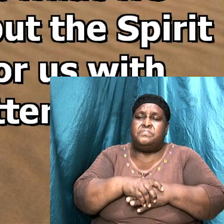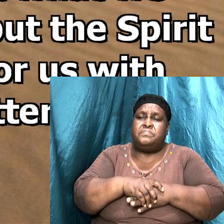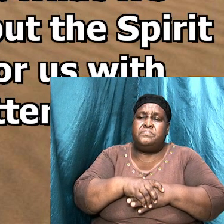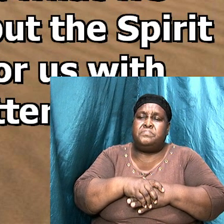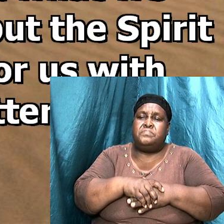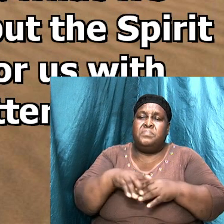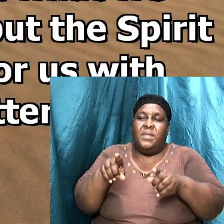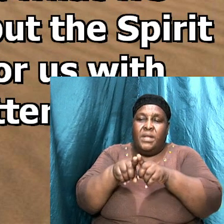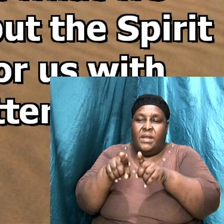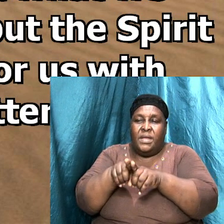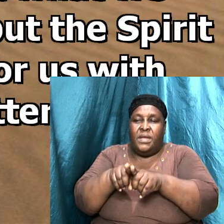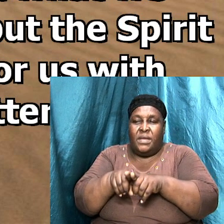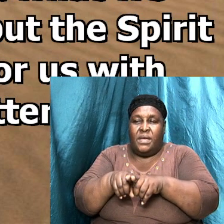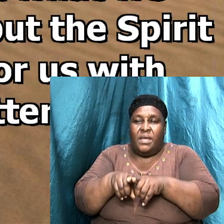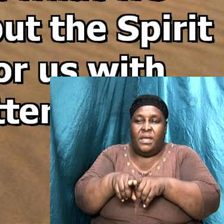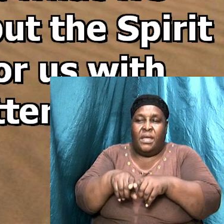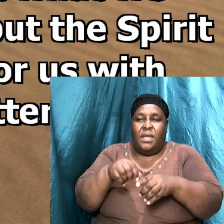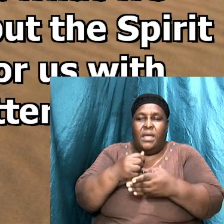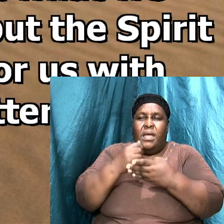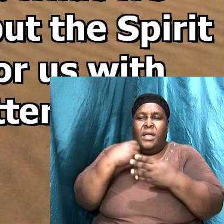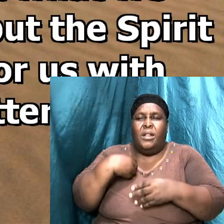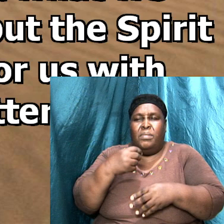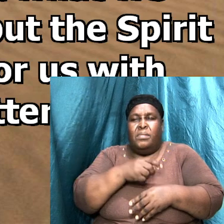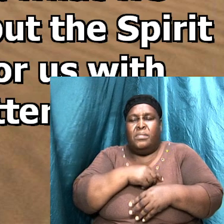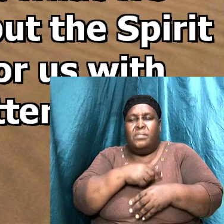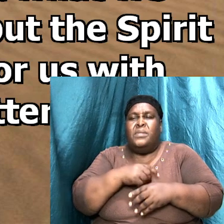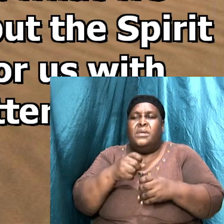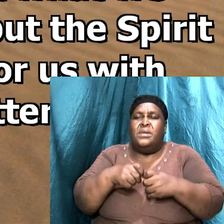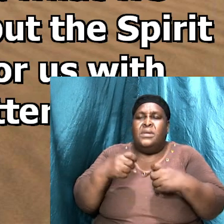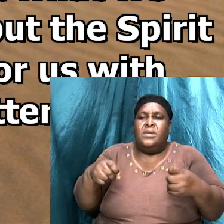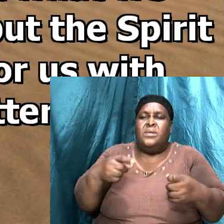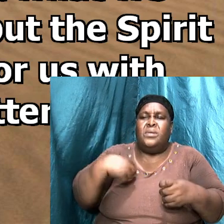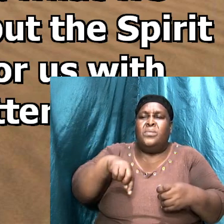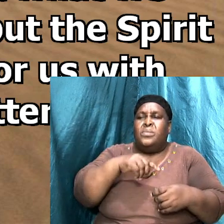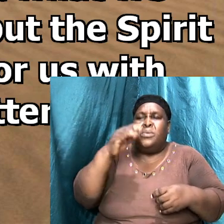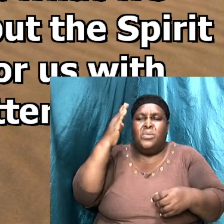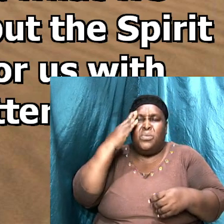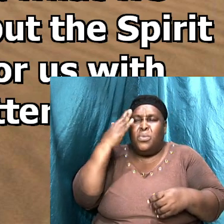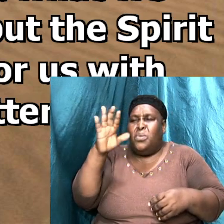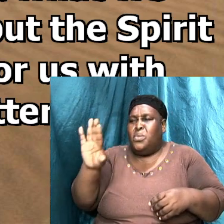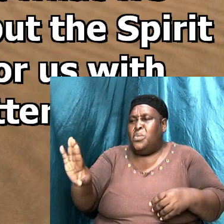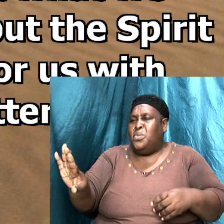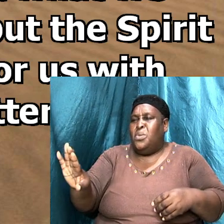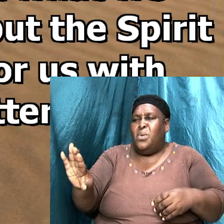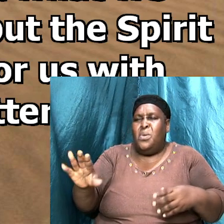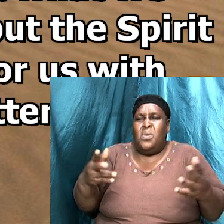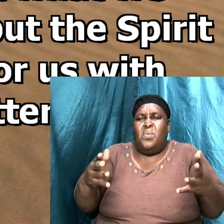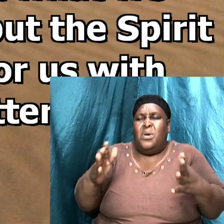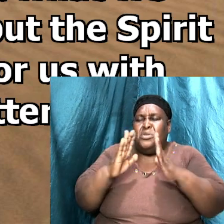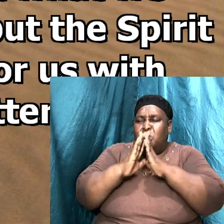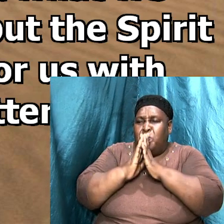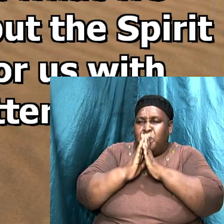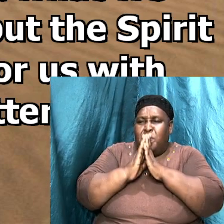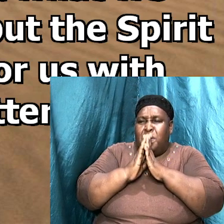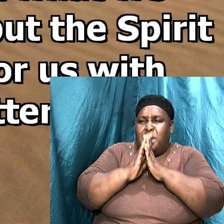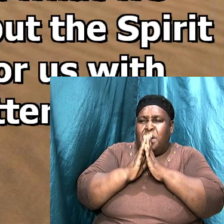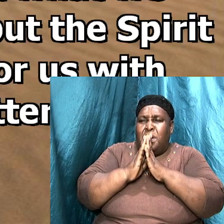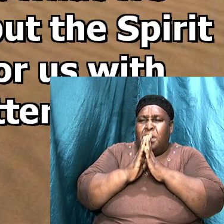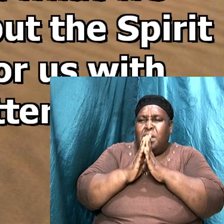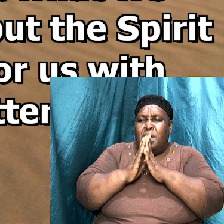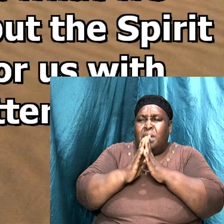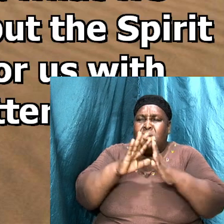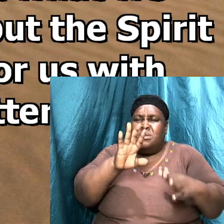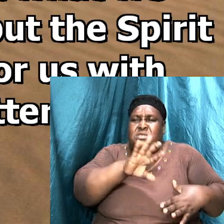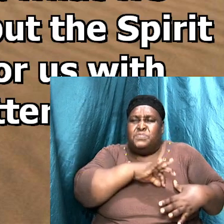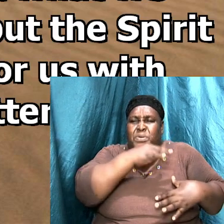likewise the spirit also helpeth our infirmities for we know not what we should pray for as we art but